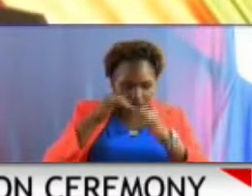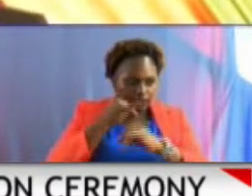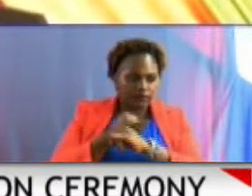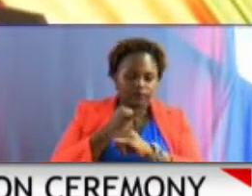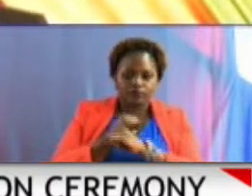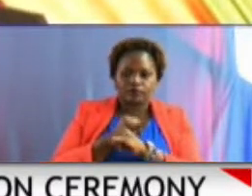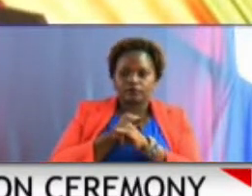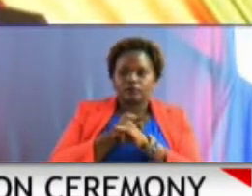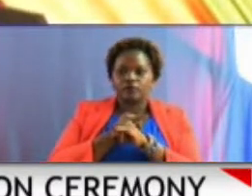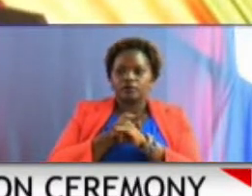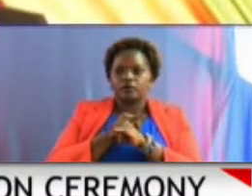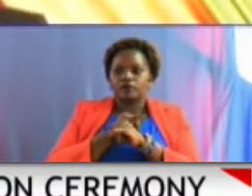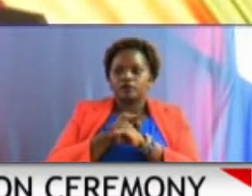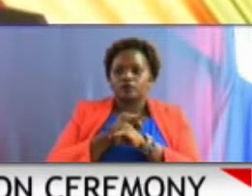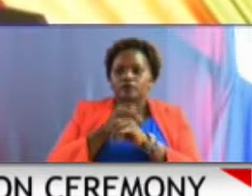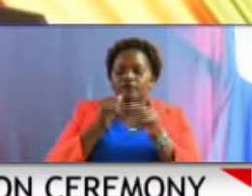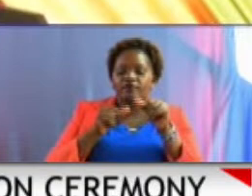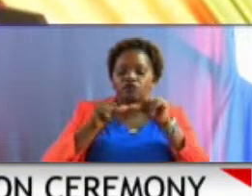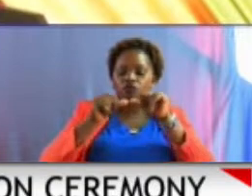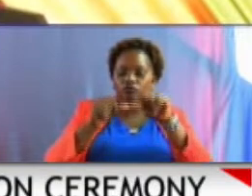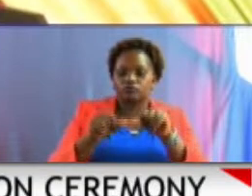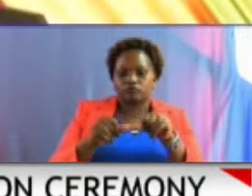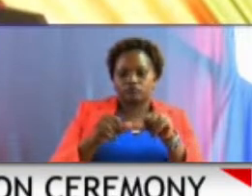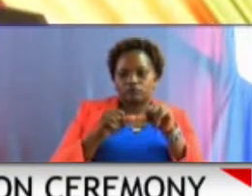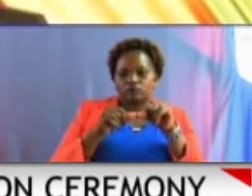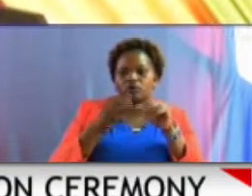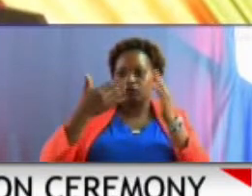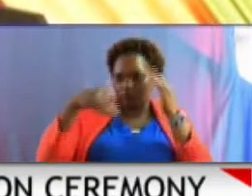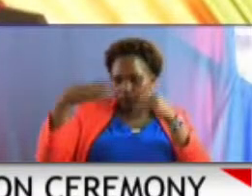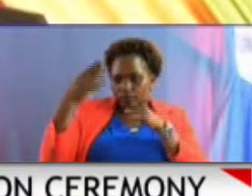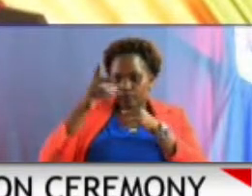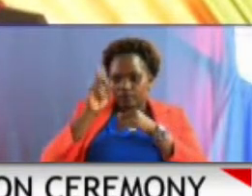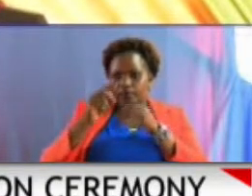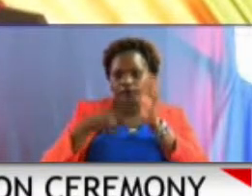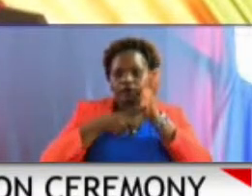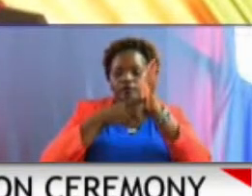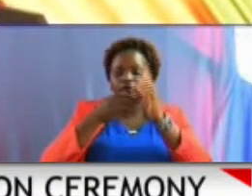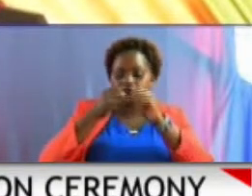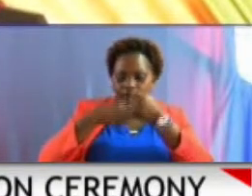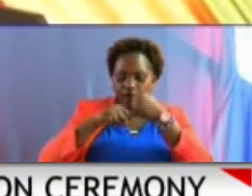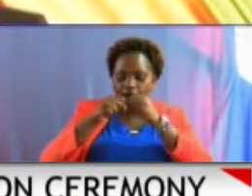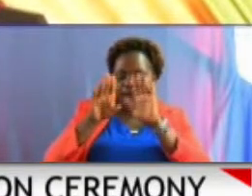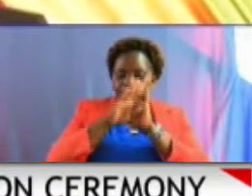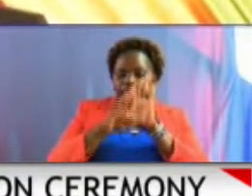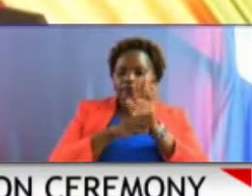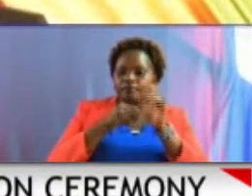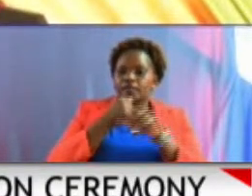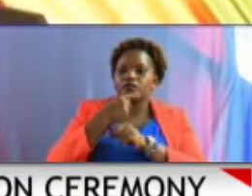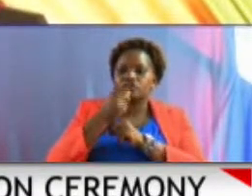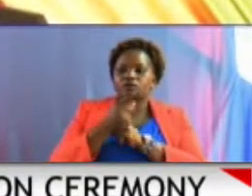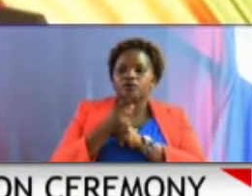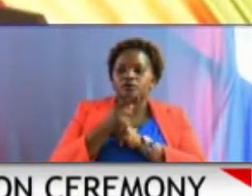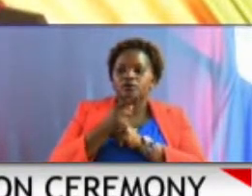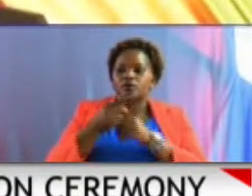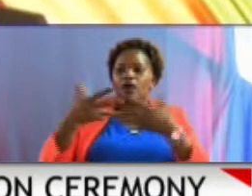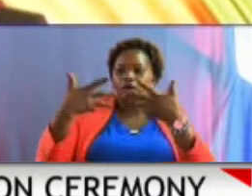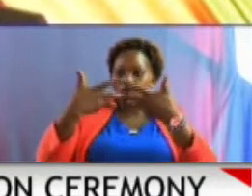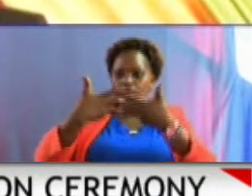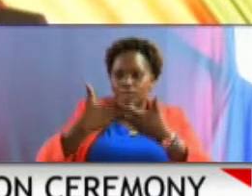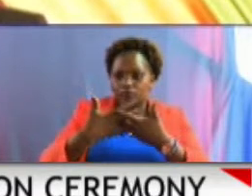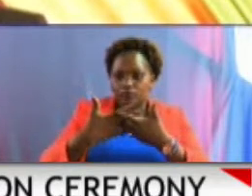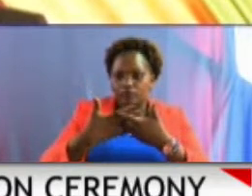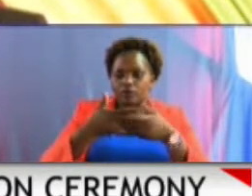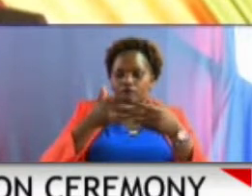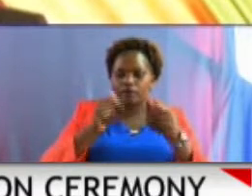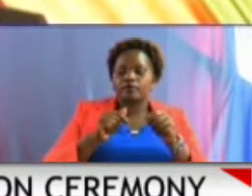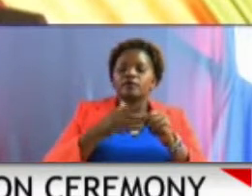institutions. Further to this, universities must review the academic programs to ensure that they are in sync with the current